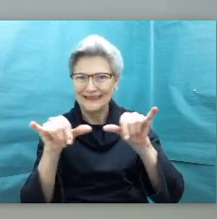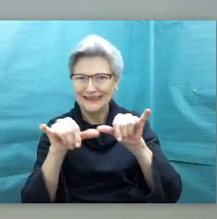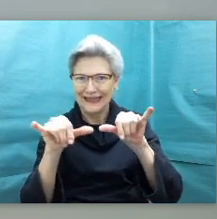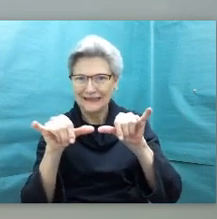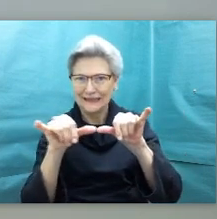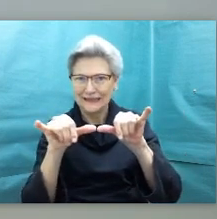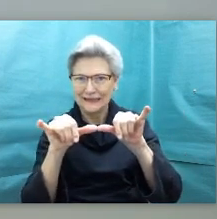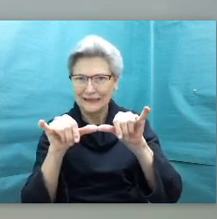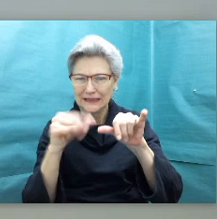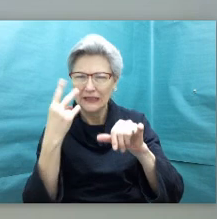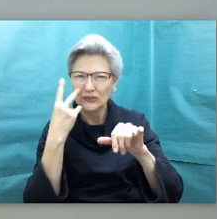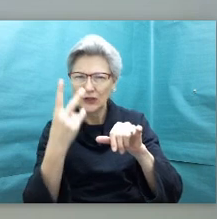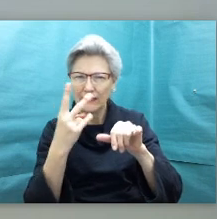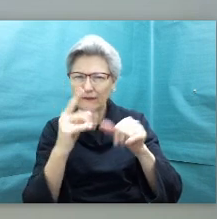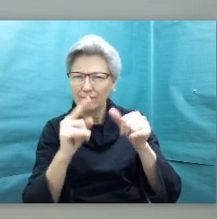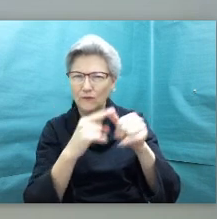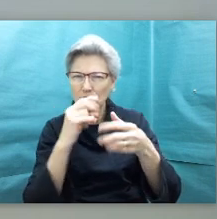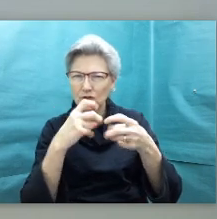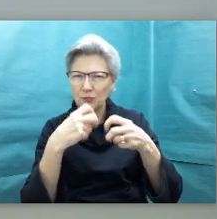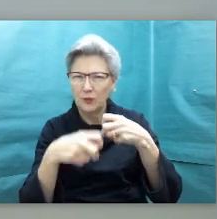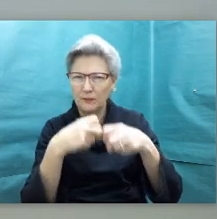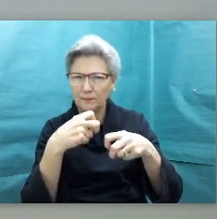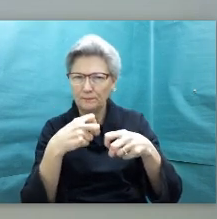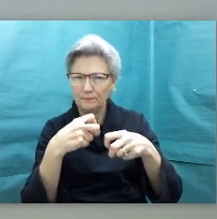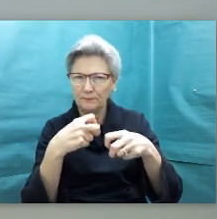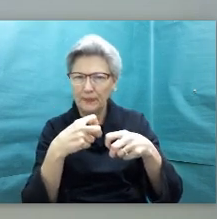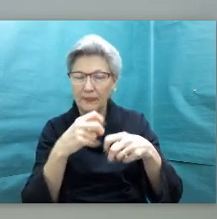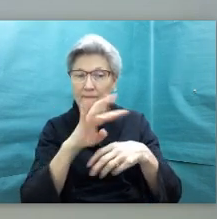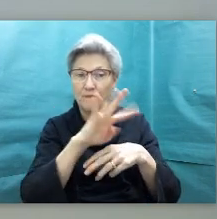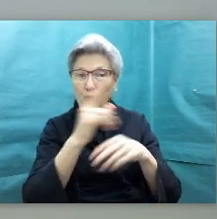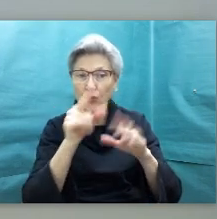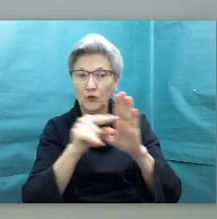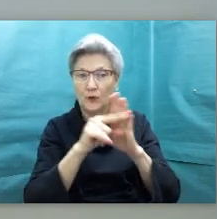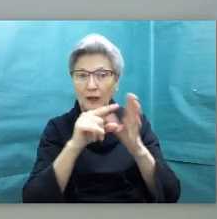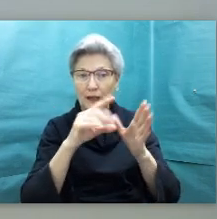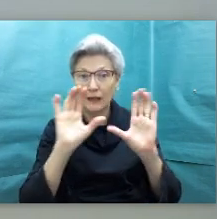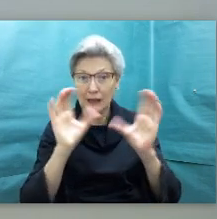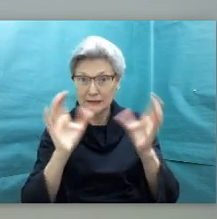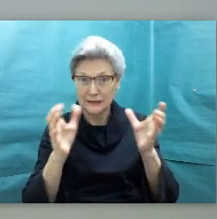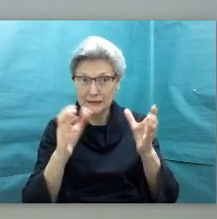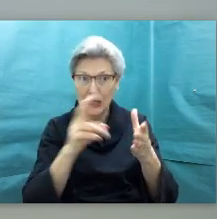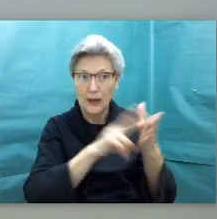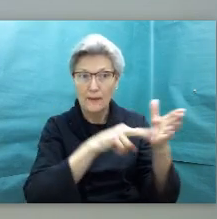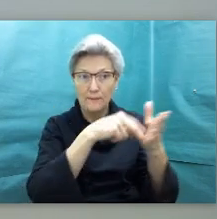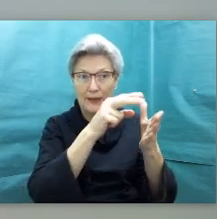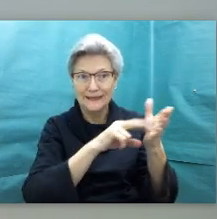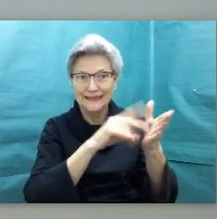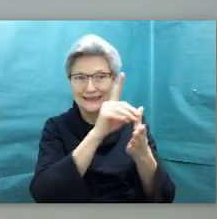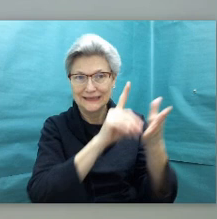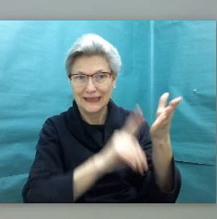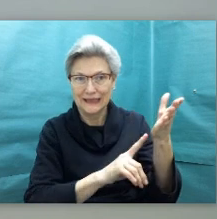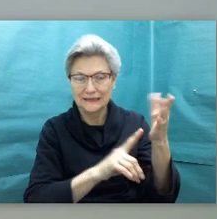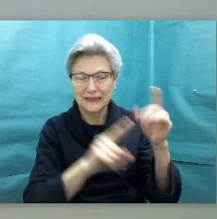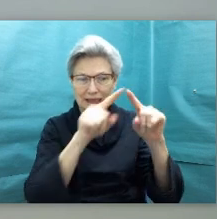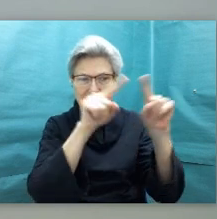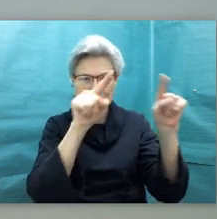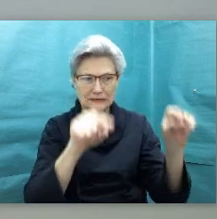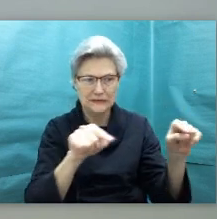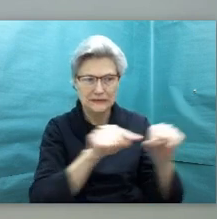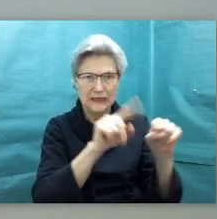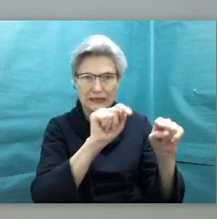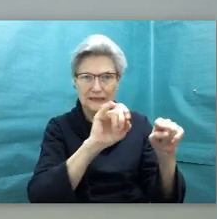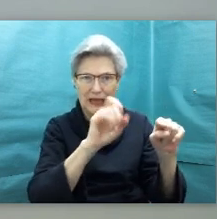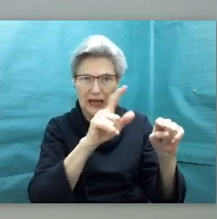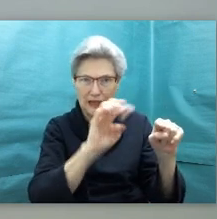do that by taking a look at this first problem. The fourth grade classes are painting designs on tile squares to make a